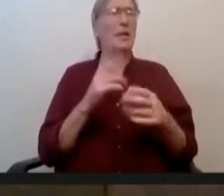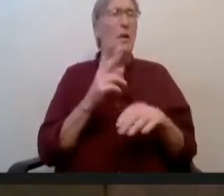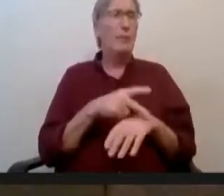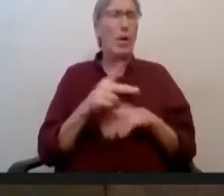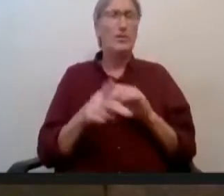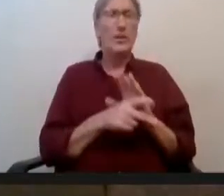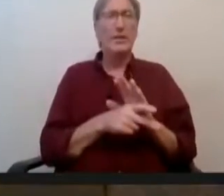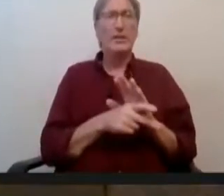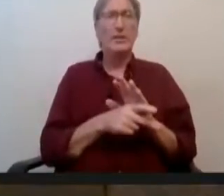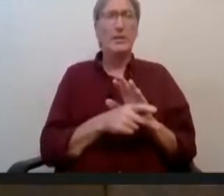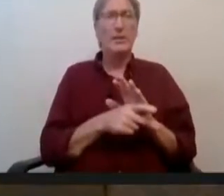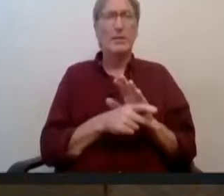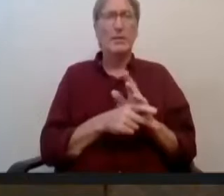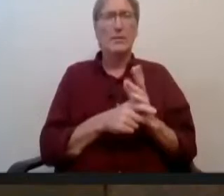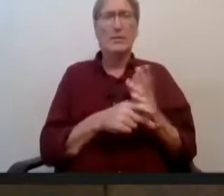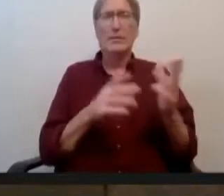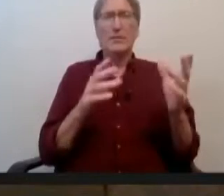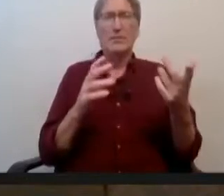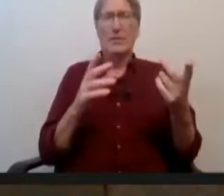no members, but